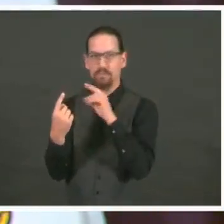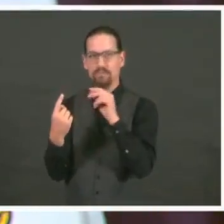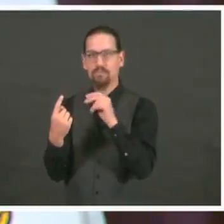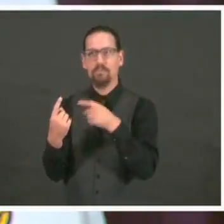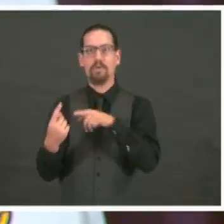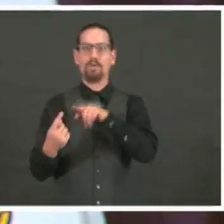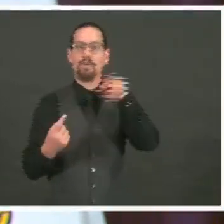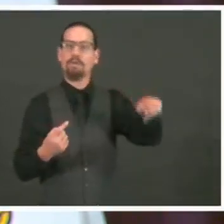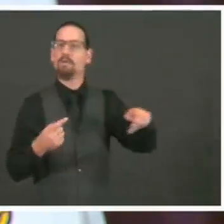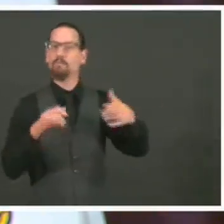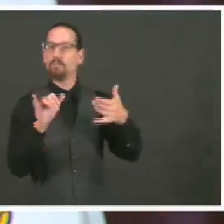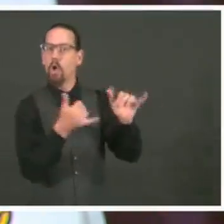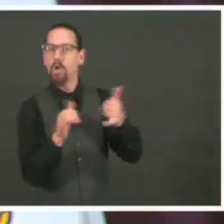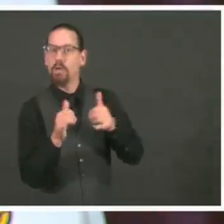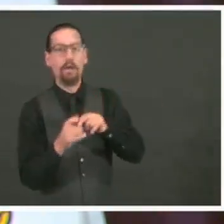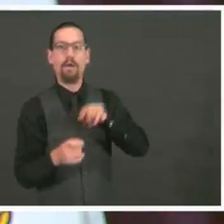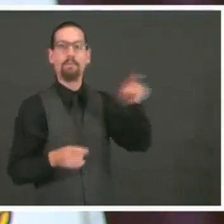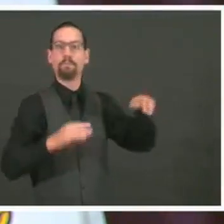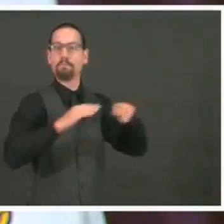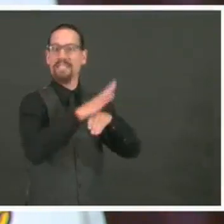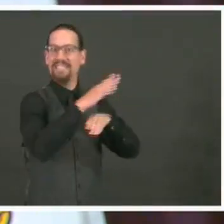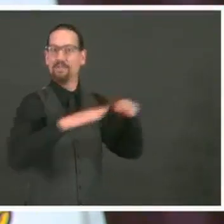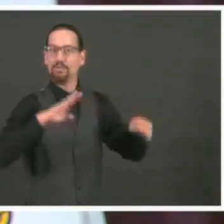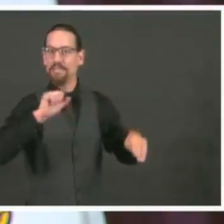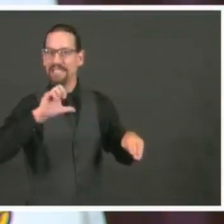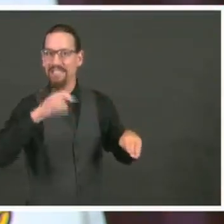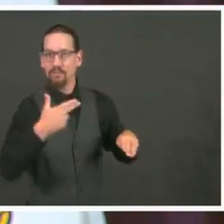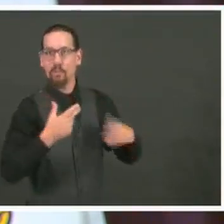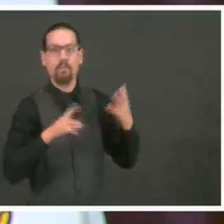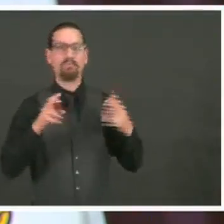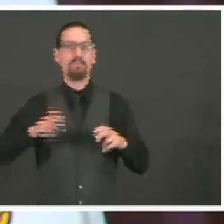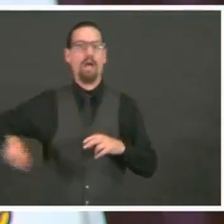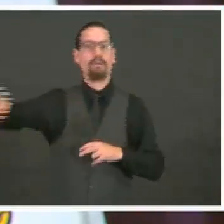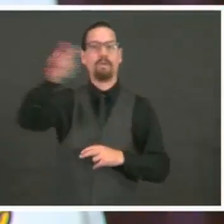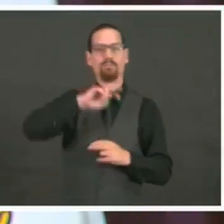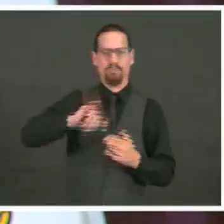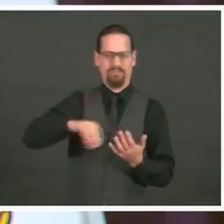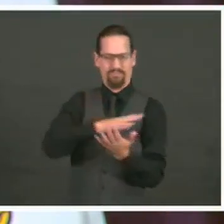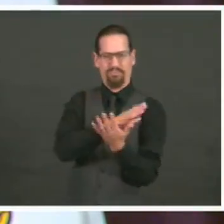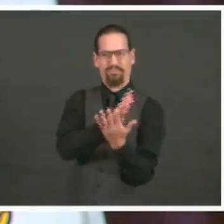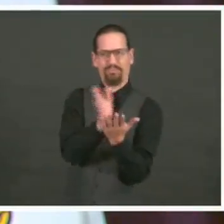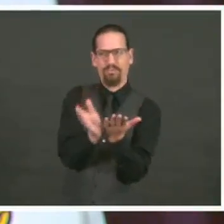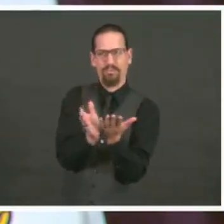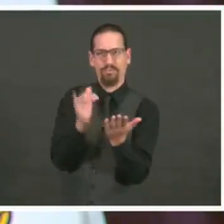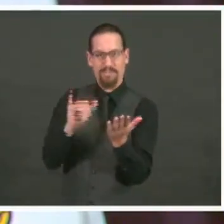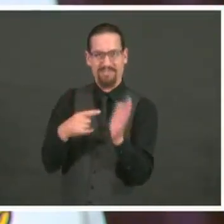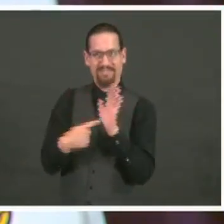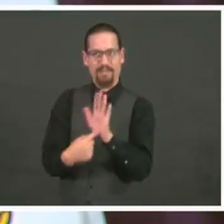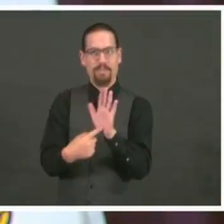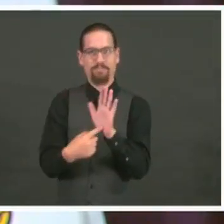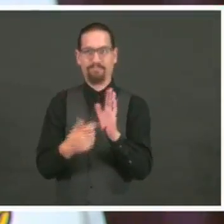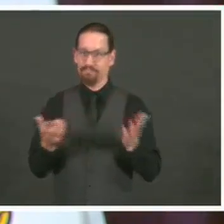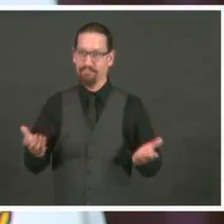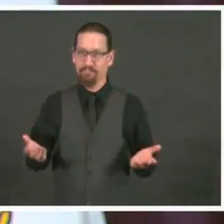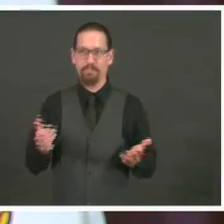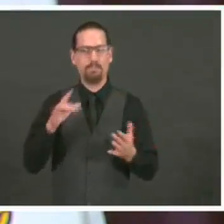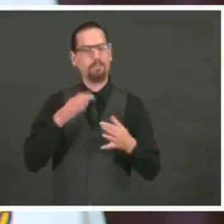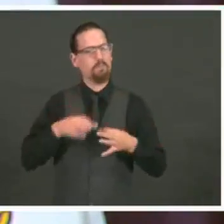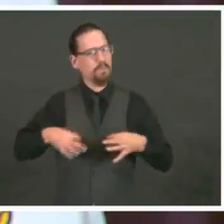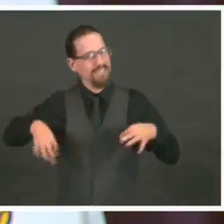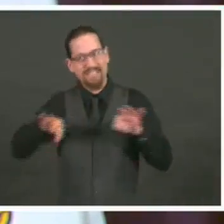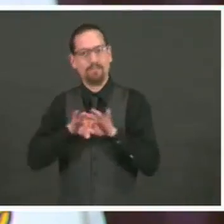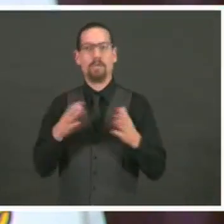social gathering, or recently traveled. This really underscores how important it is to keep a detailed record of where you are